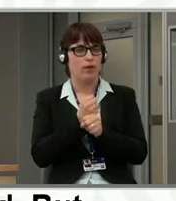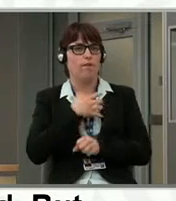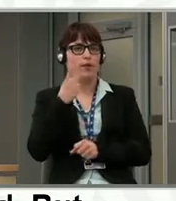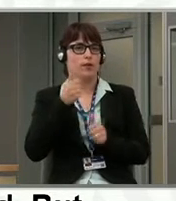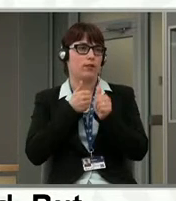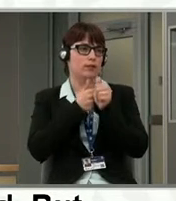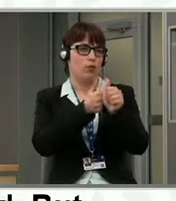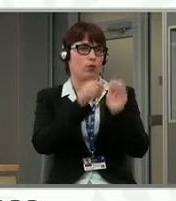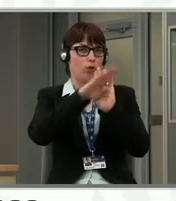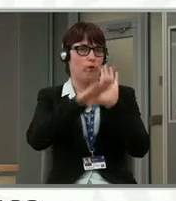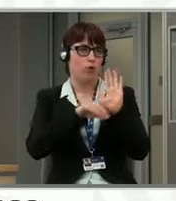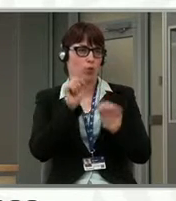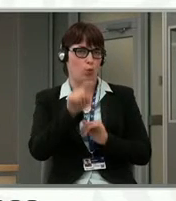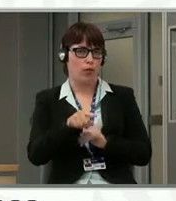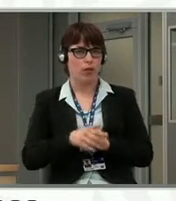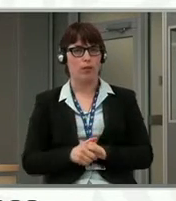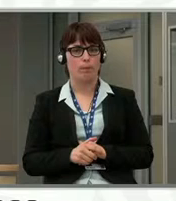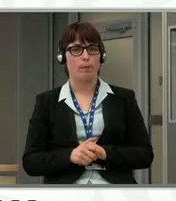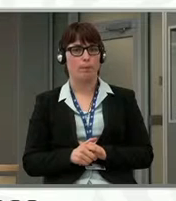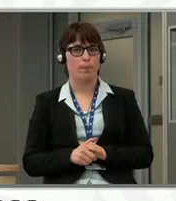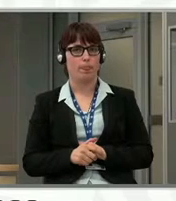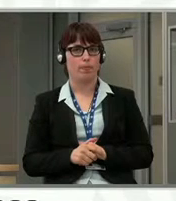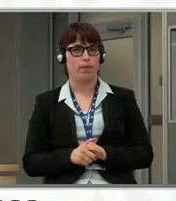clear notion what must be done.